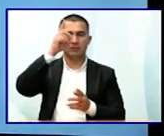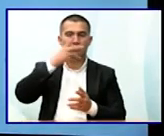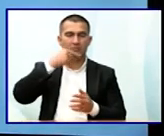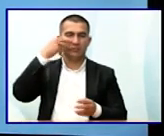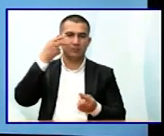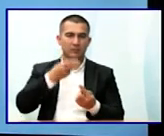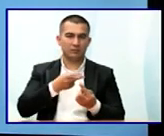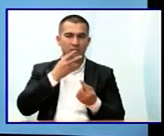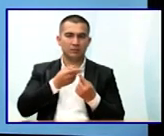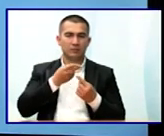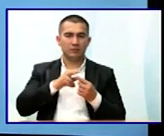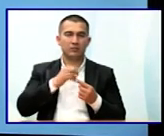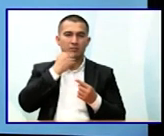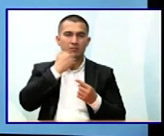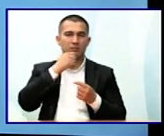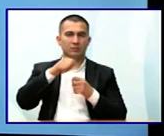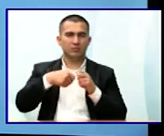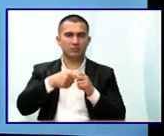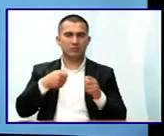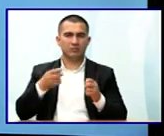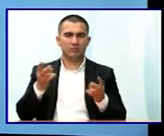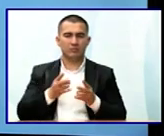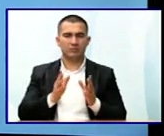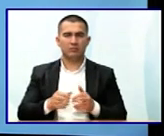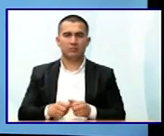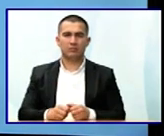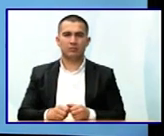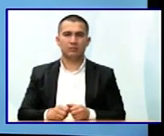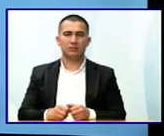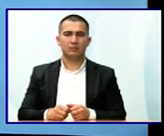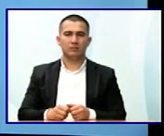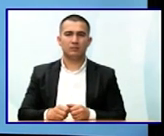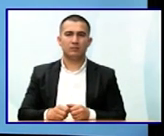bilan o'rab bog'lab qo'yiladi.